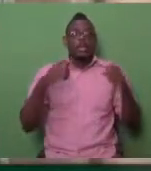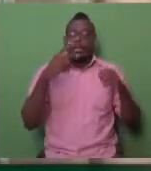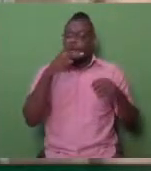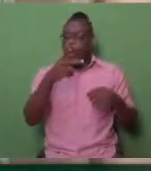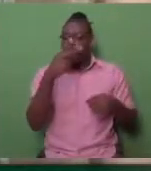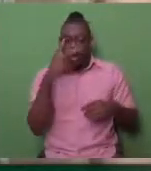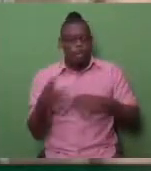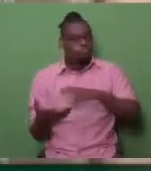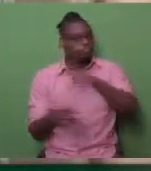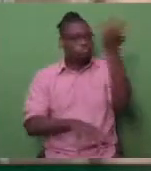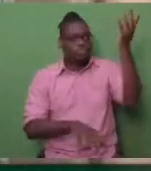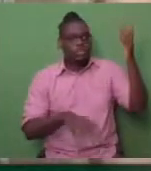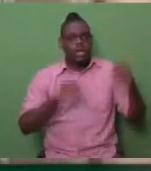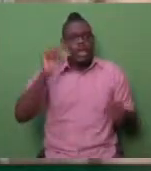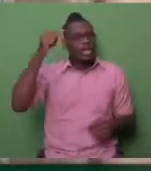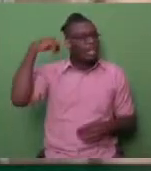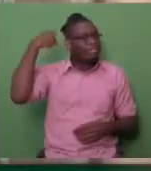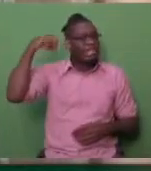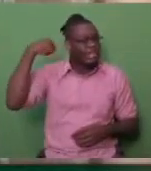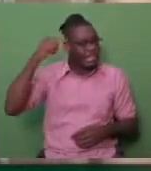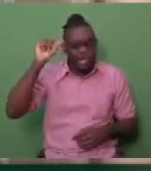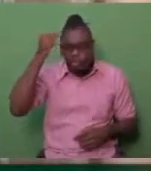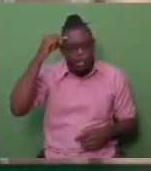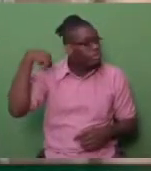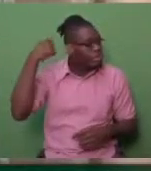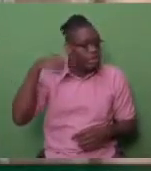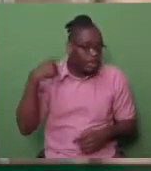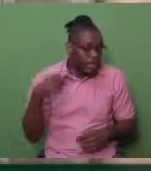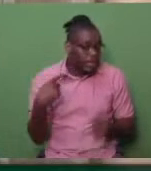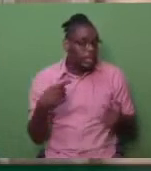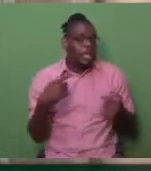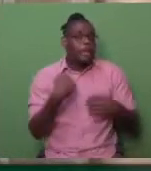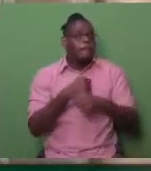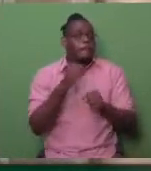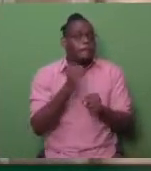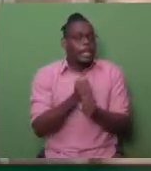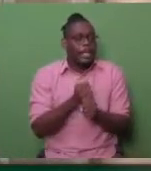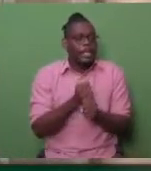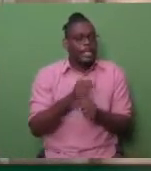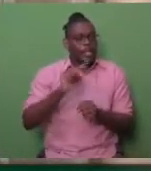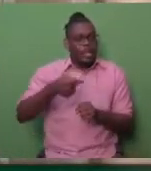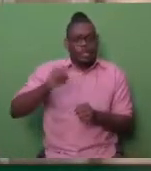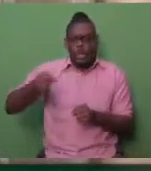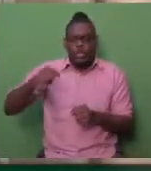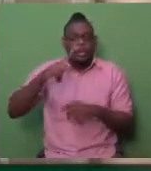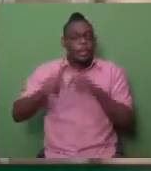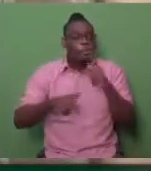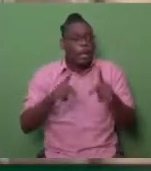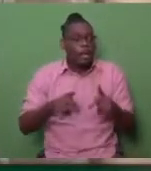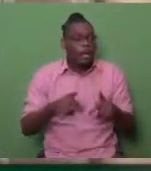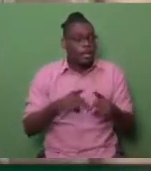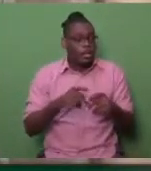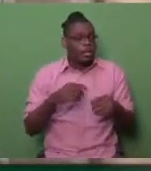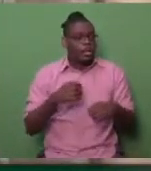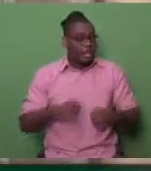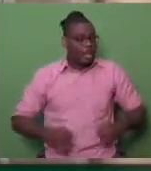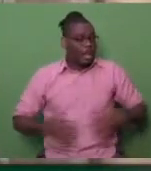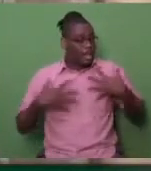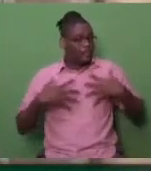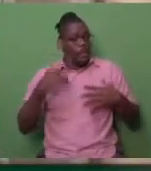of Health put thousands of citizens' lives at risk because he wanted to show off. He wanted to boast they started this big